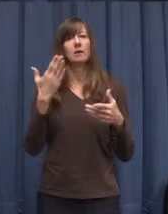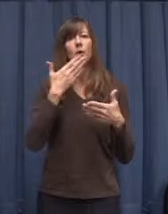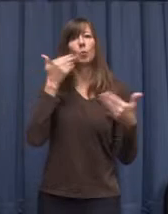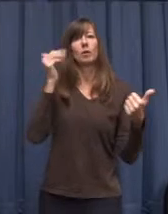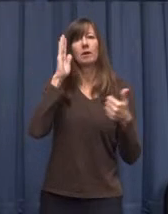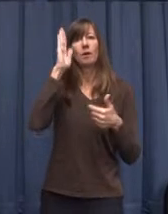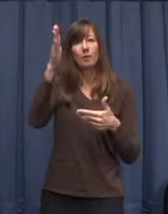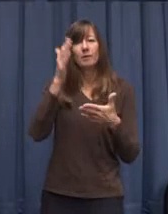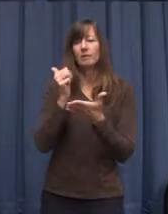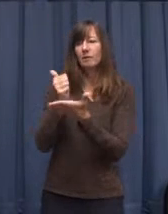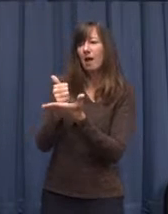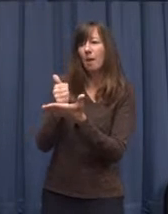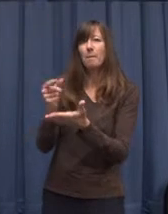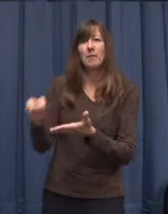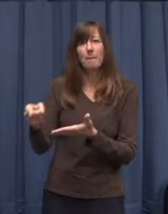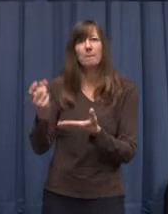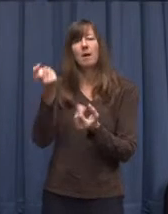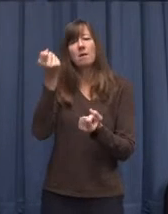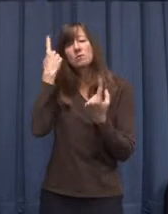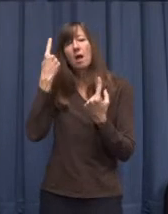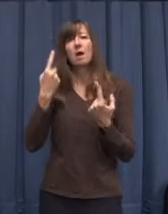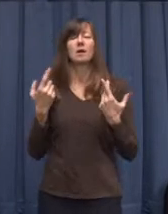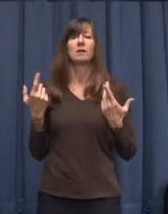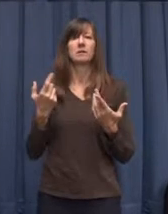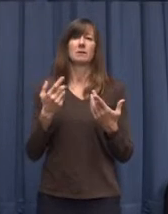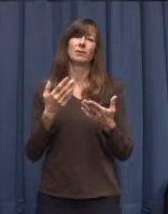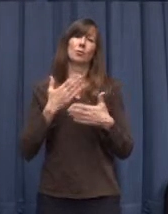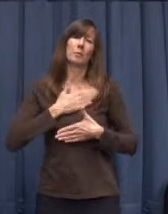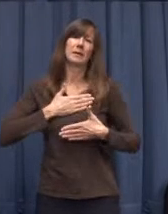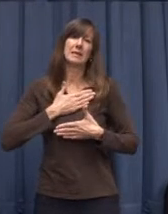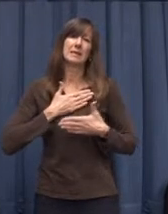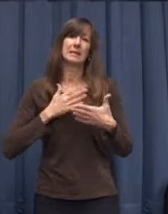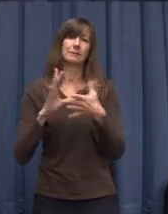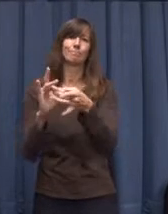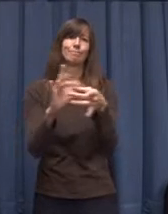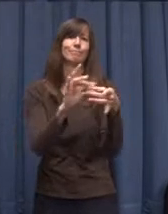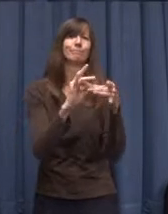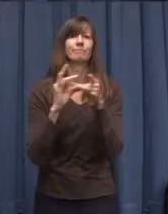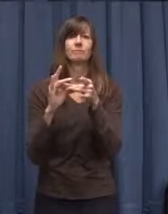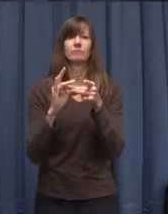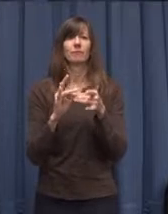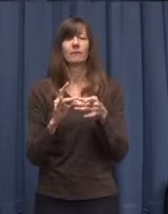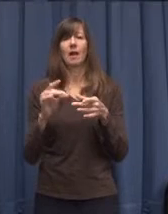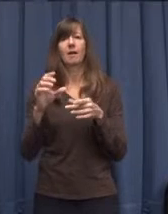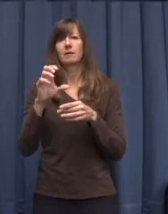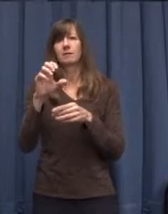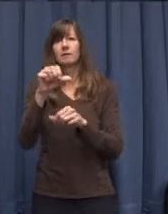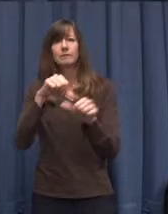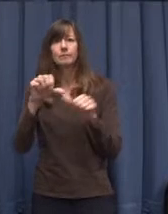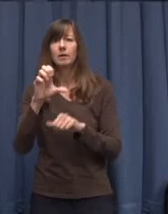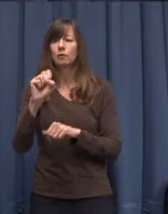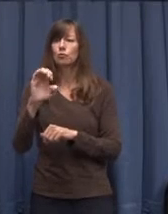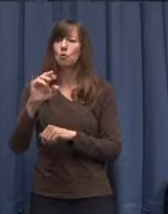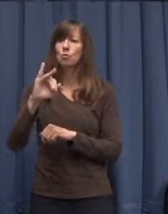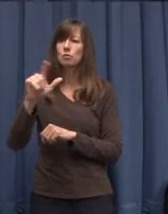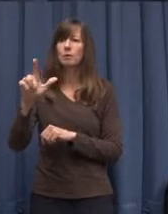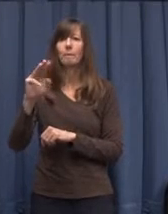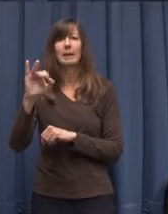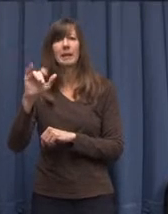message to a few people, or share an update on social media, or however you're communicating with folks, and just say,